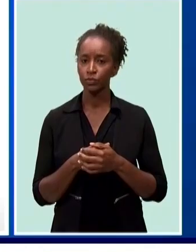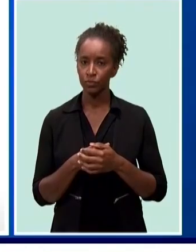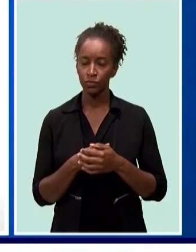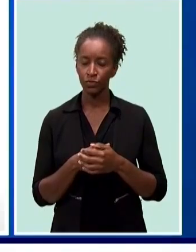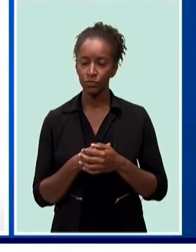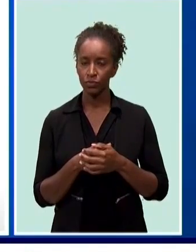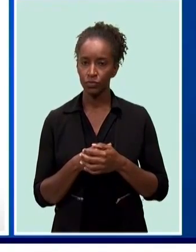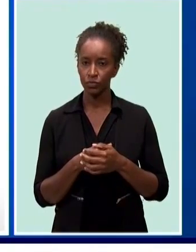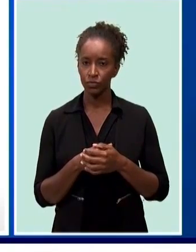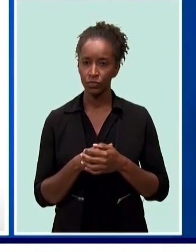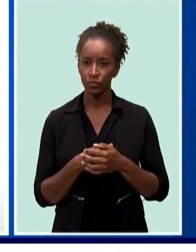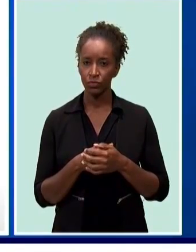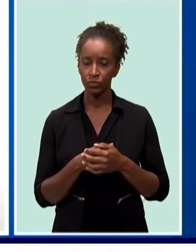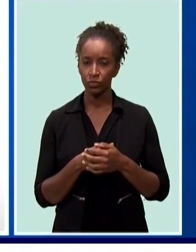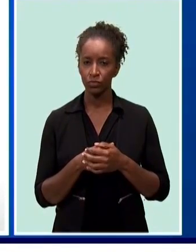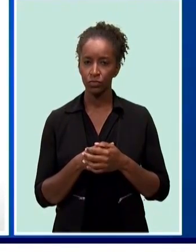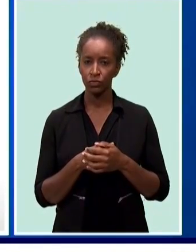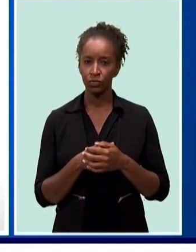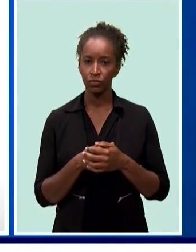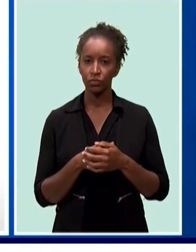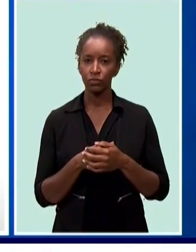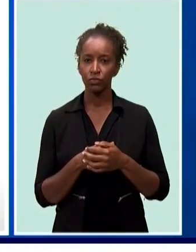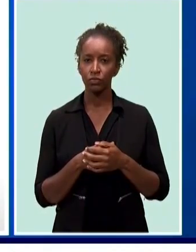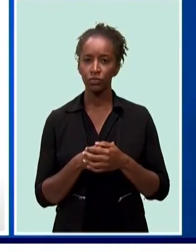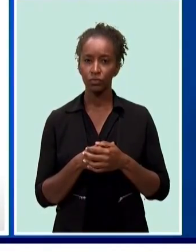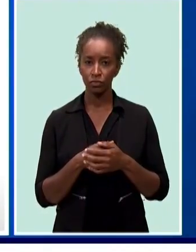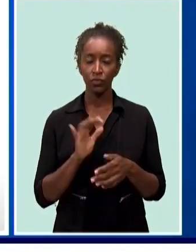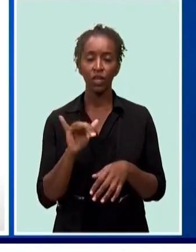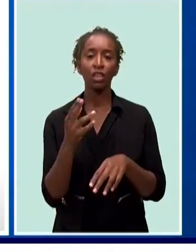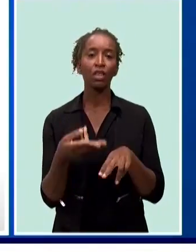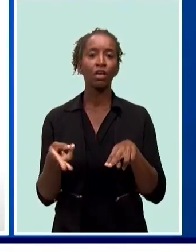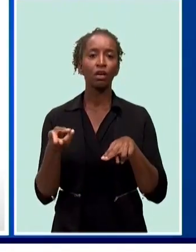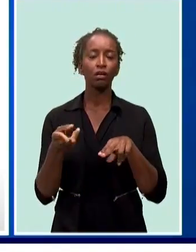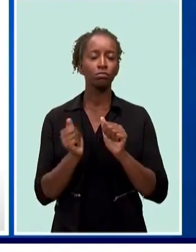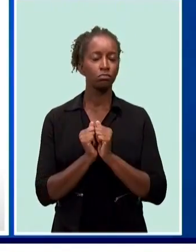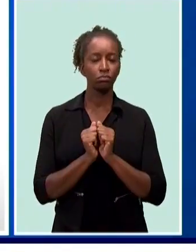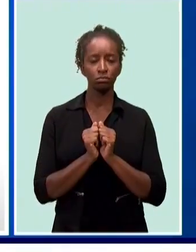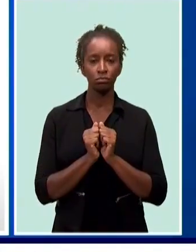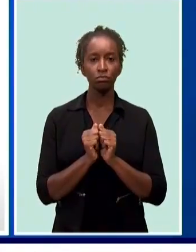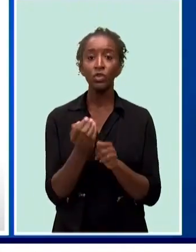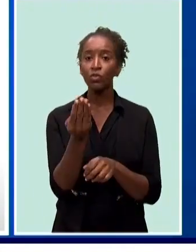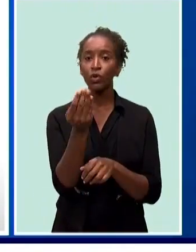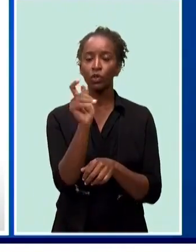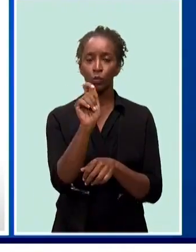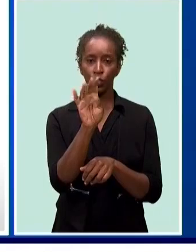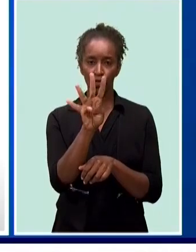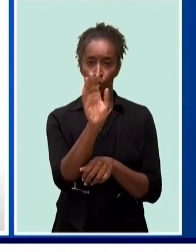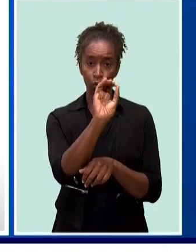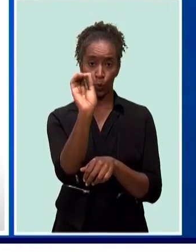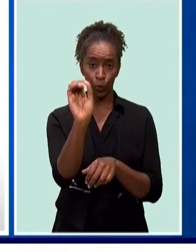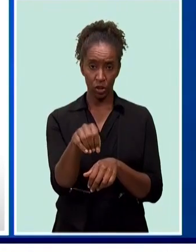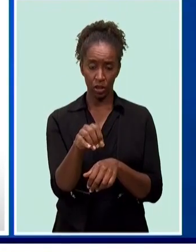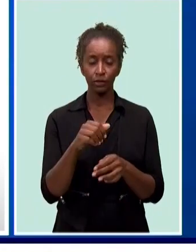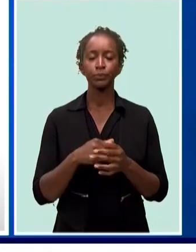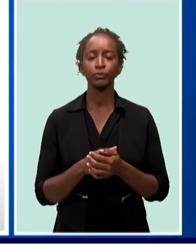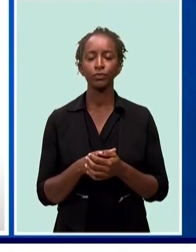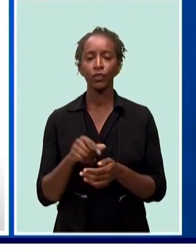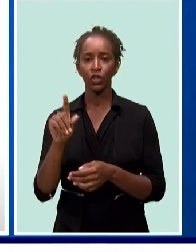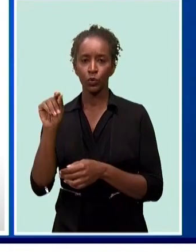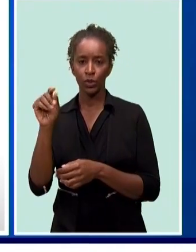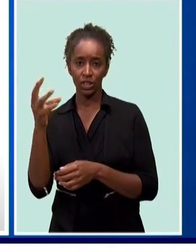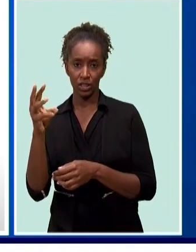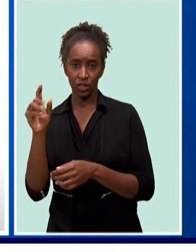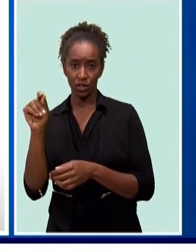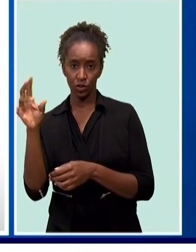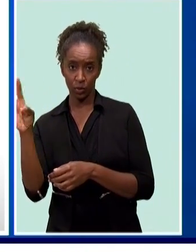non-prescription drugs, that figure was 14.4%. Now, when we compare the data for 2016, 2017